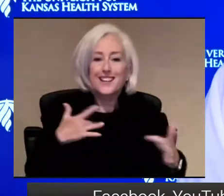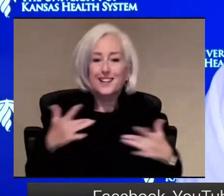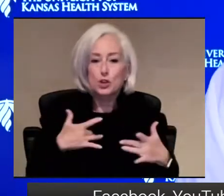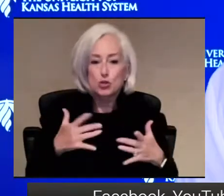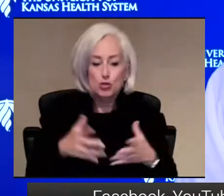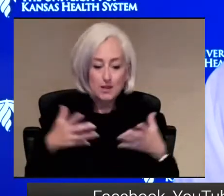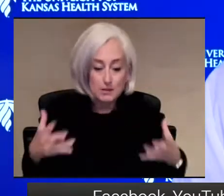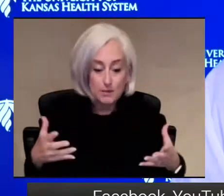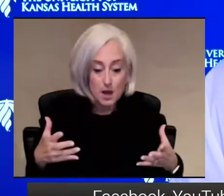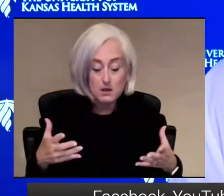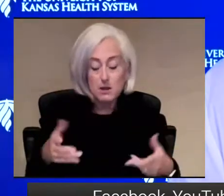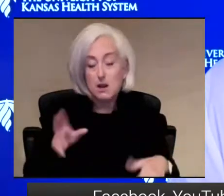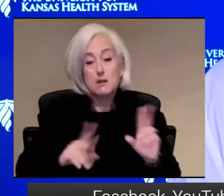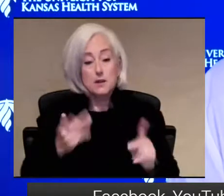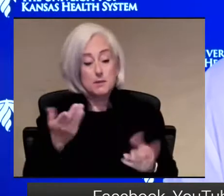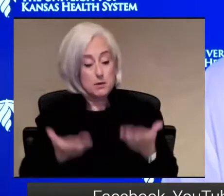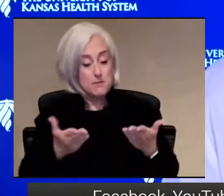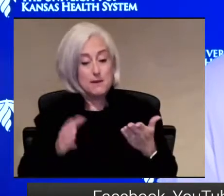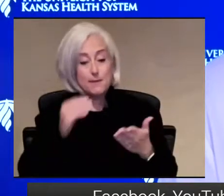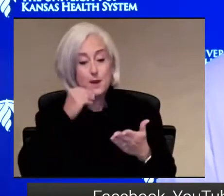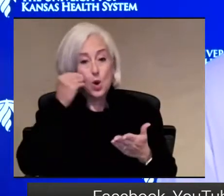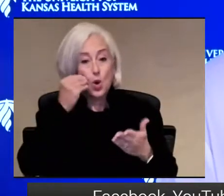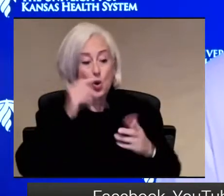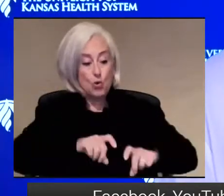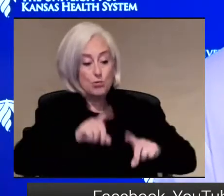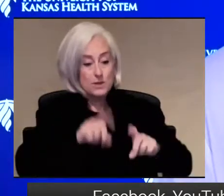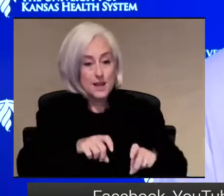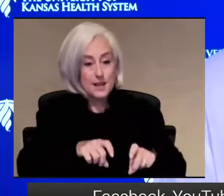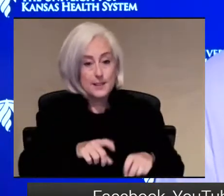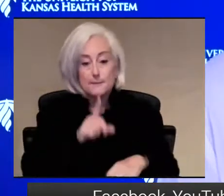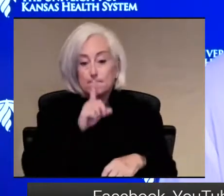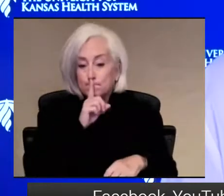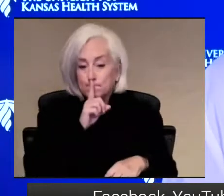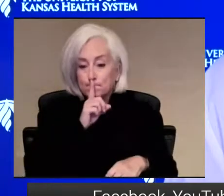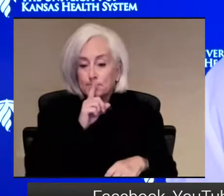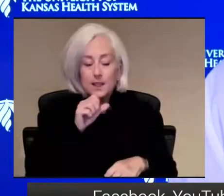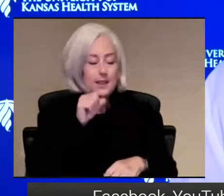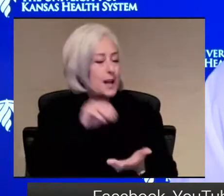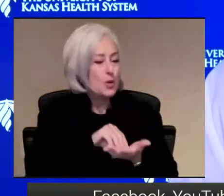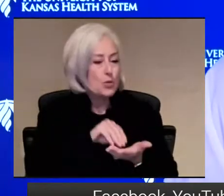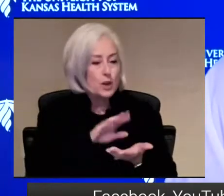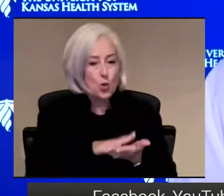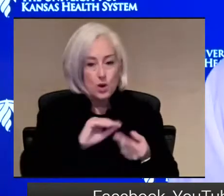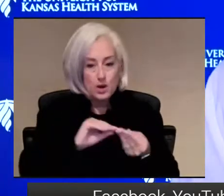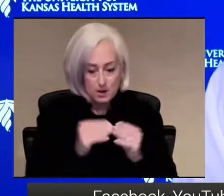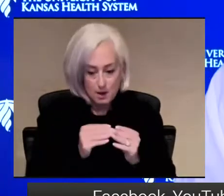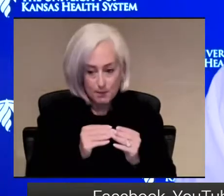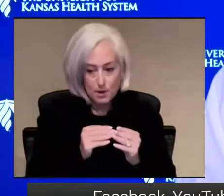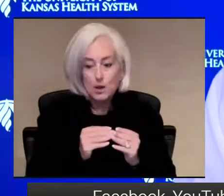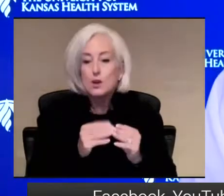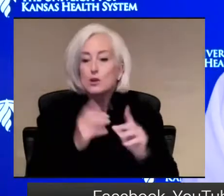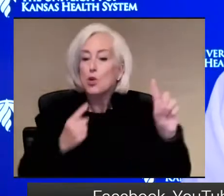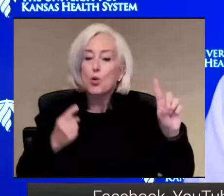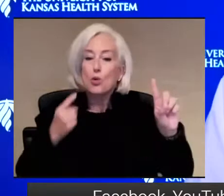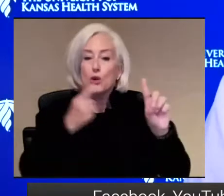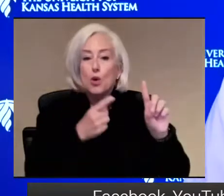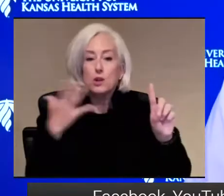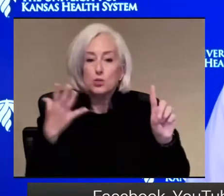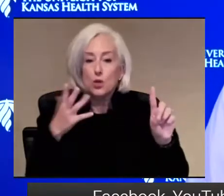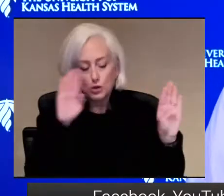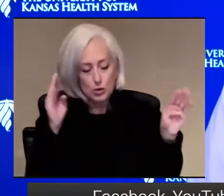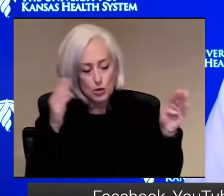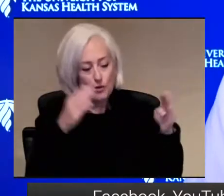at all, and so those don't get recorded at all. So we really need to use that hospitalizations as the bellwether. So I think that is important. But